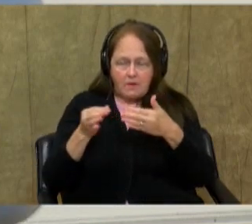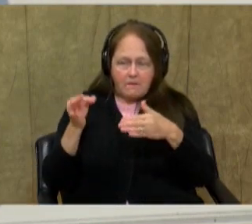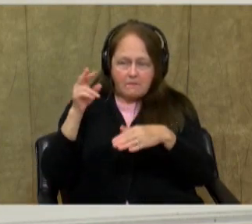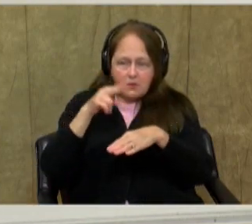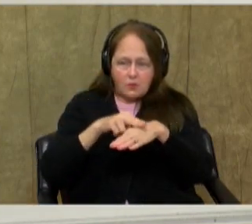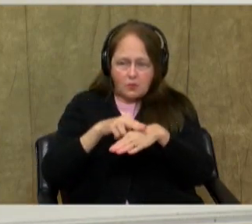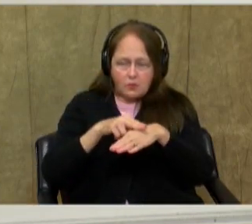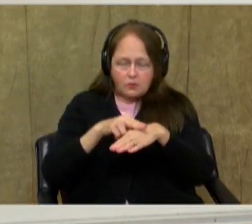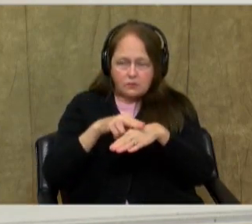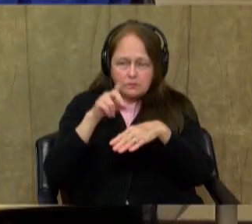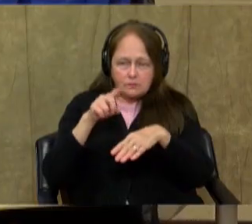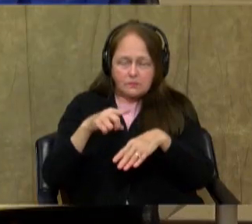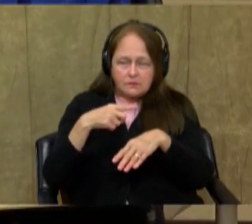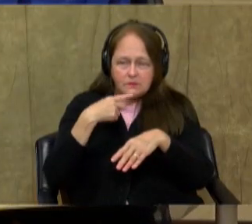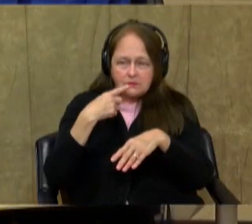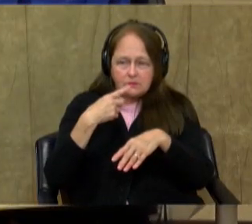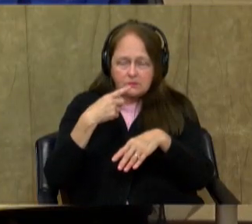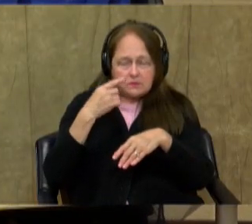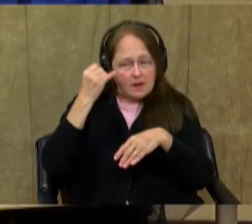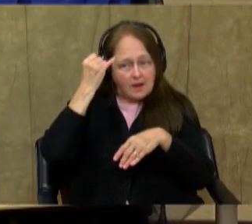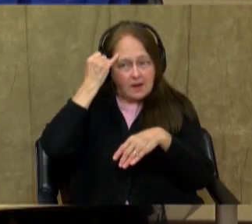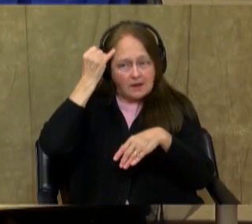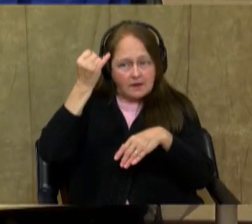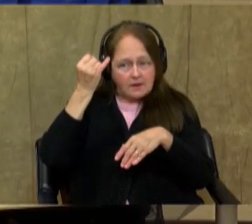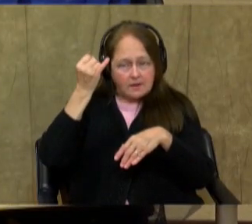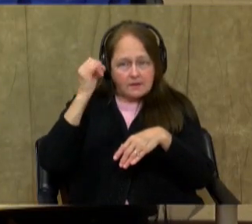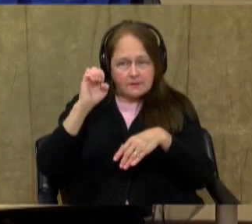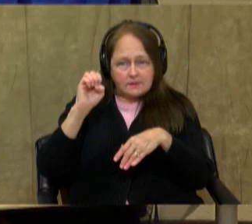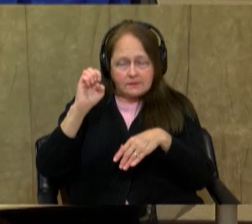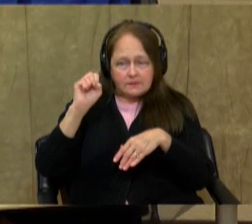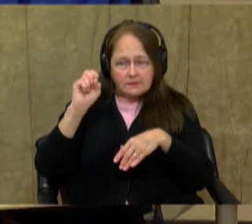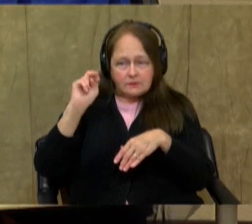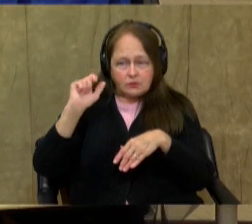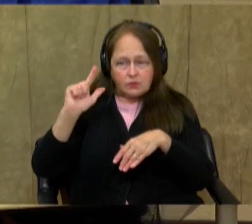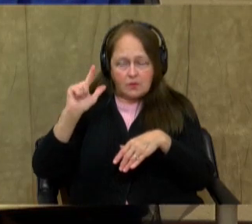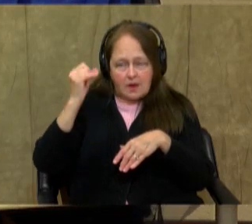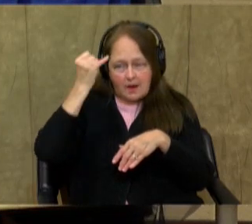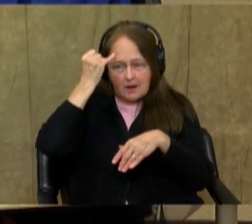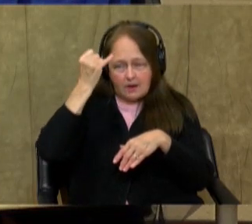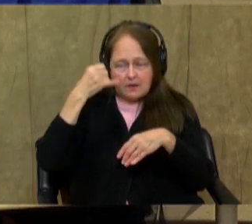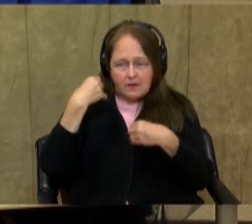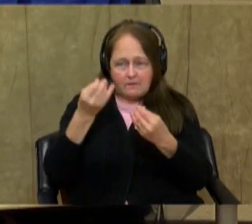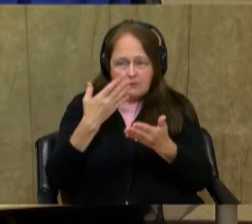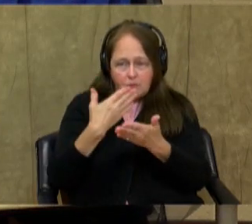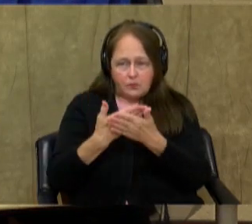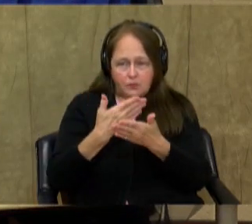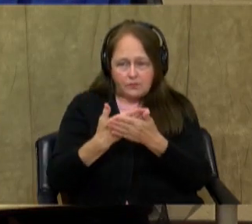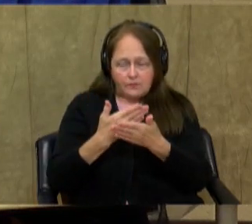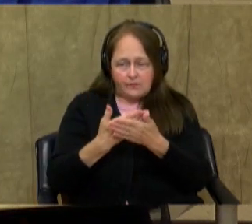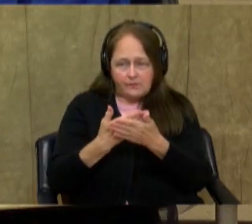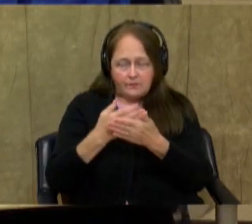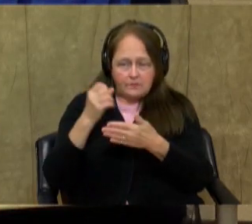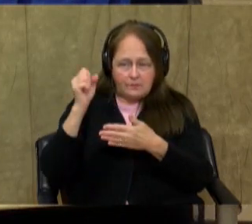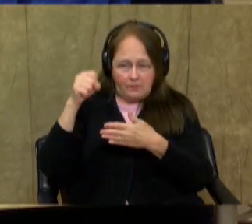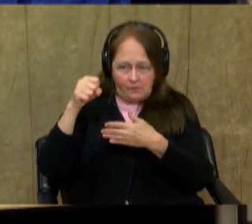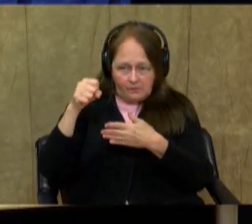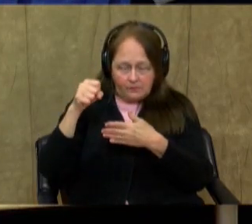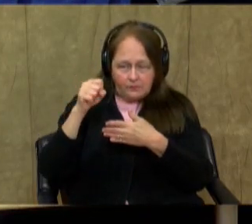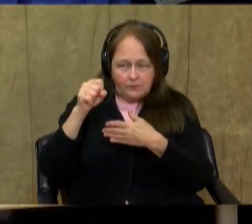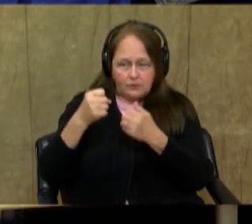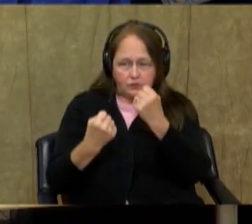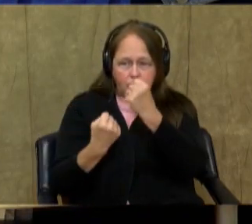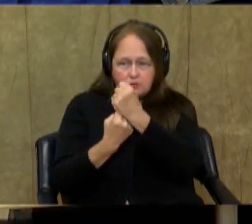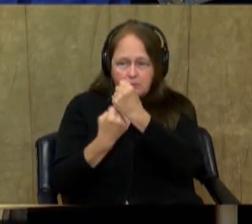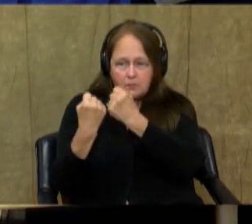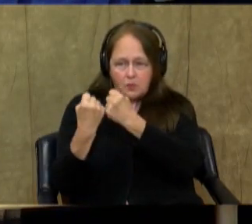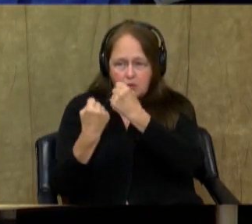you got to mention the central idea first and back it up with proof, which would be, yes, your